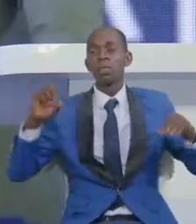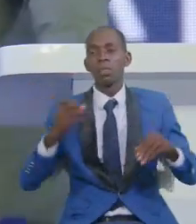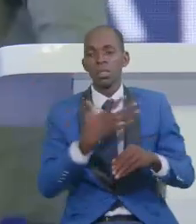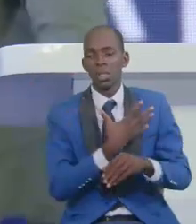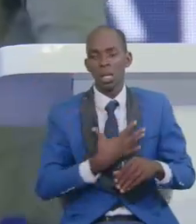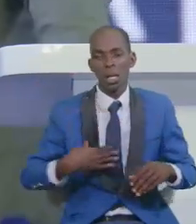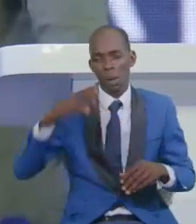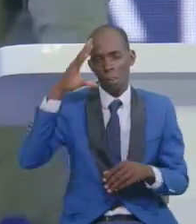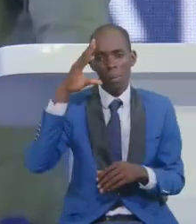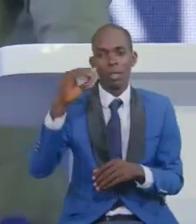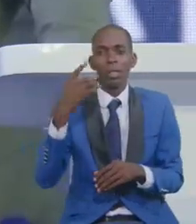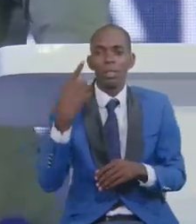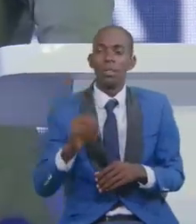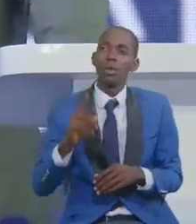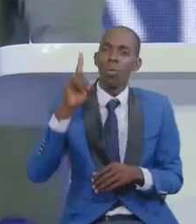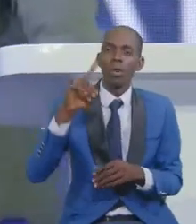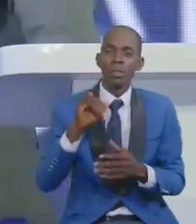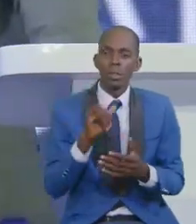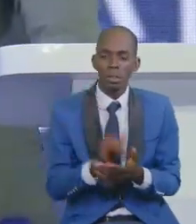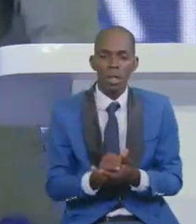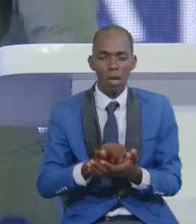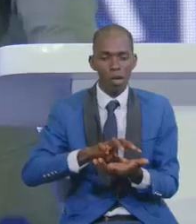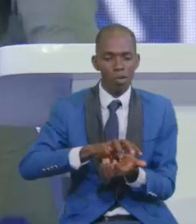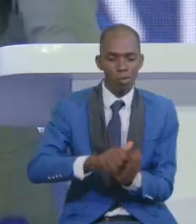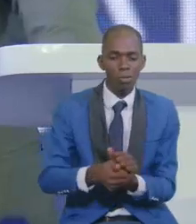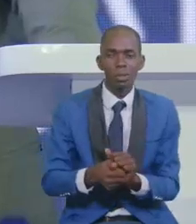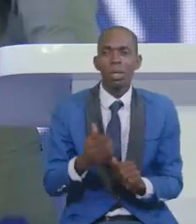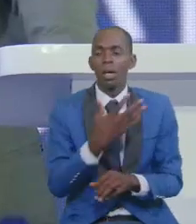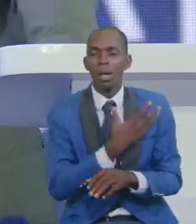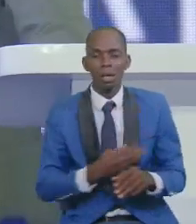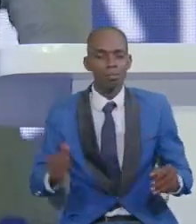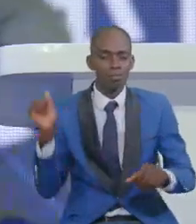the one that crushed and conquered the devil,